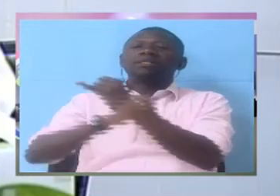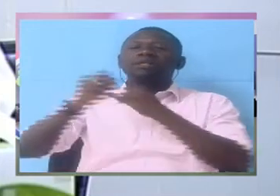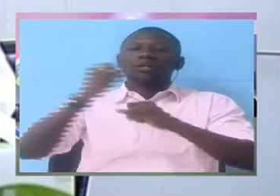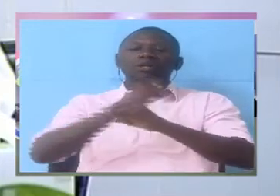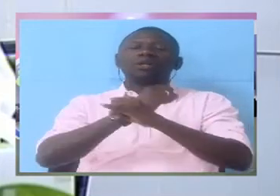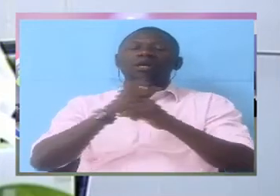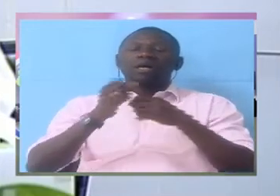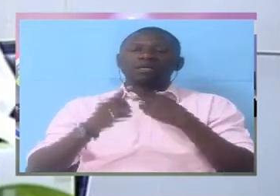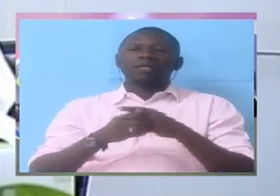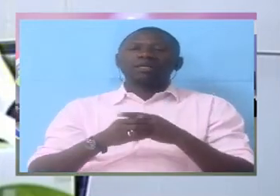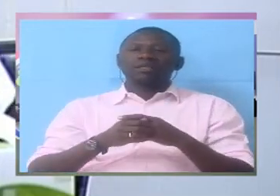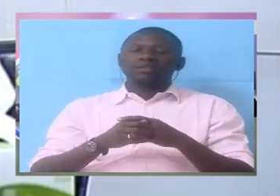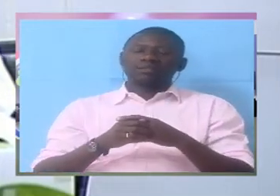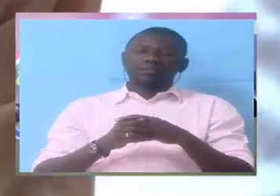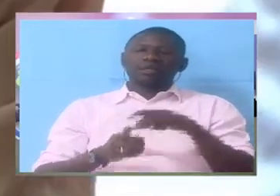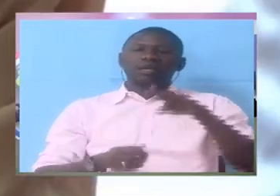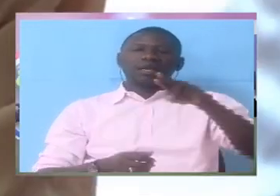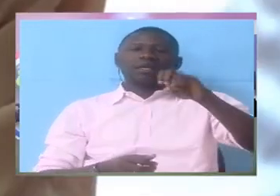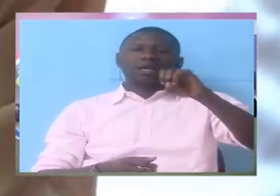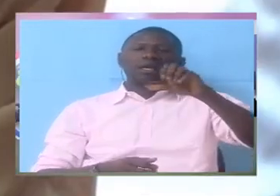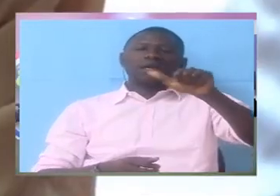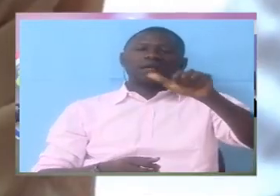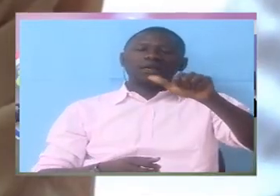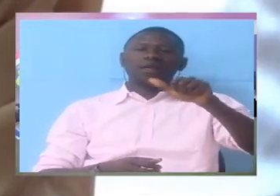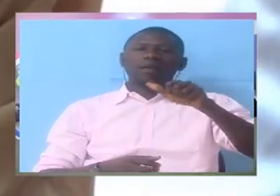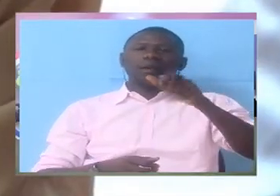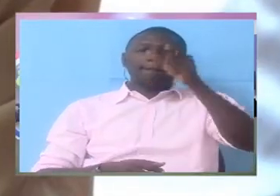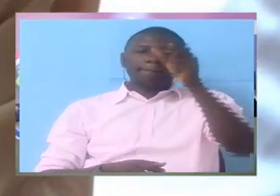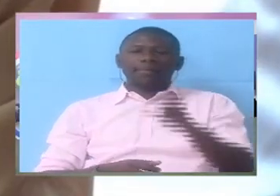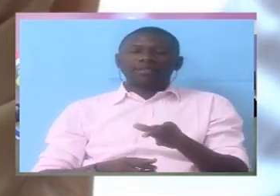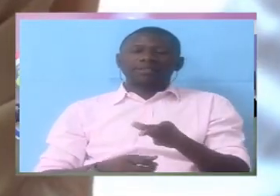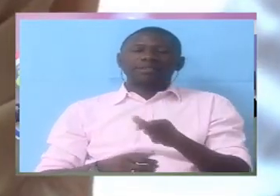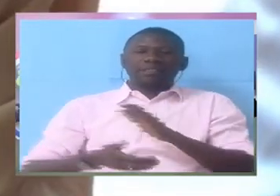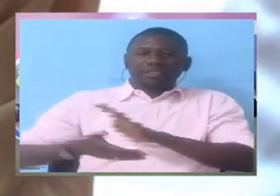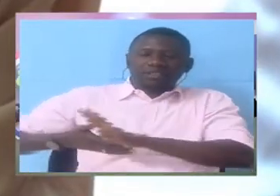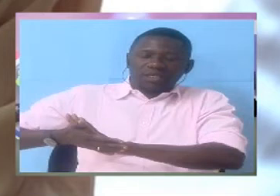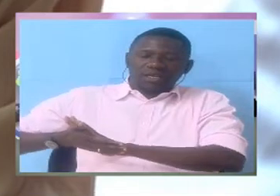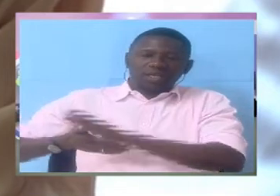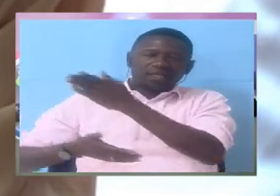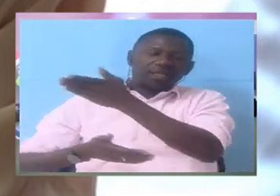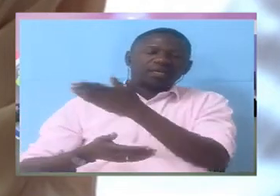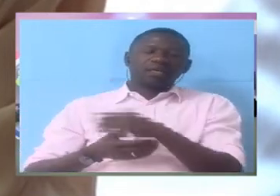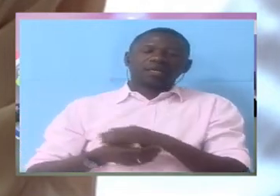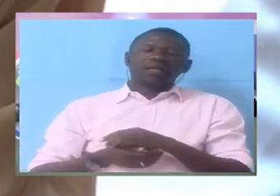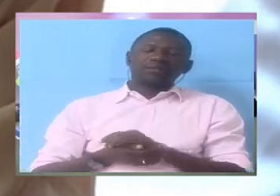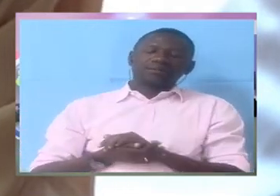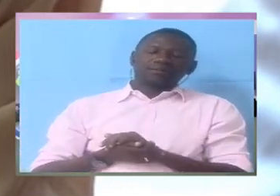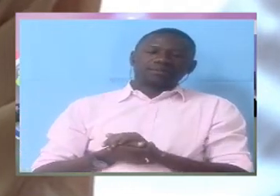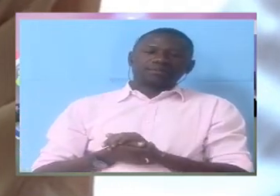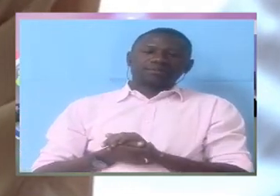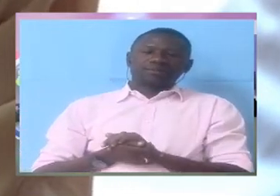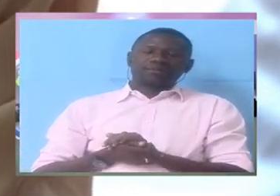liaison officer, office of the president. Ndata otumole yen samba janjambure wala Joytown ndelekata multi me yalonka telom